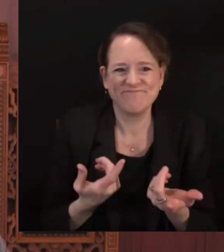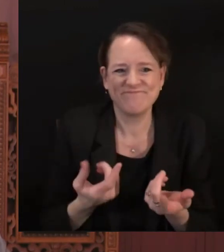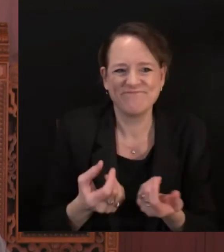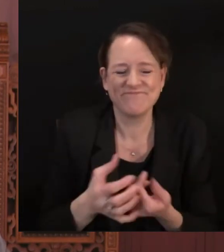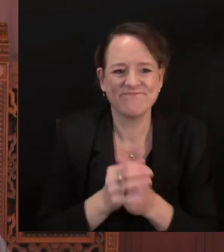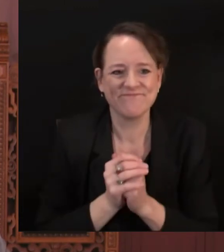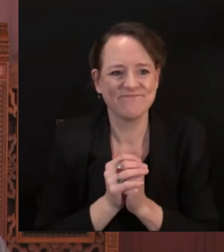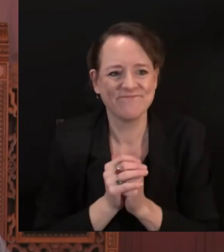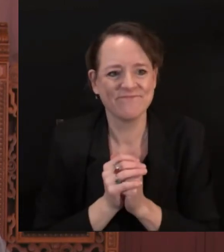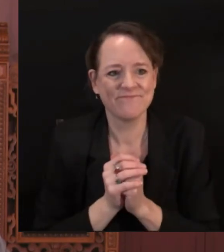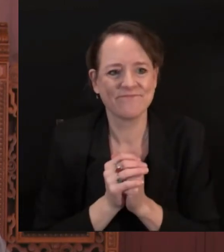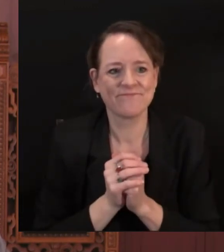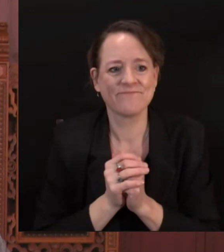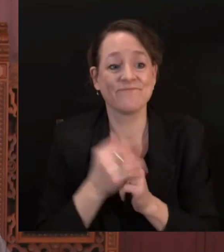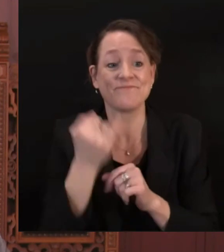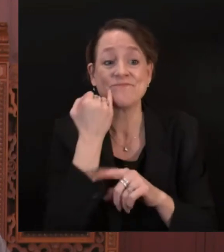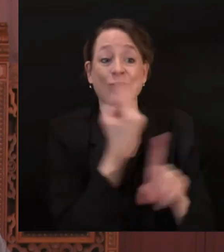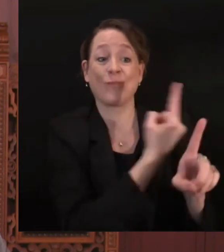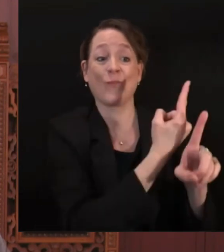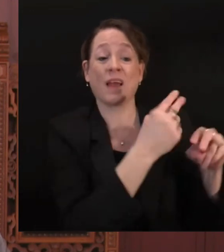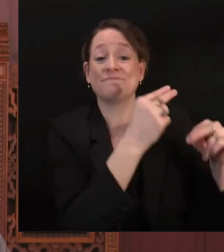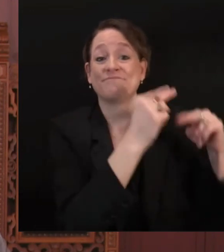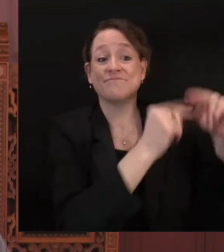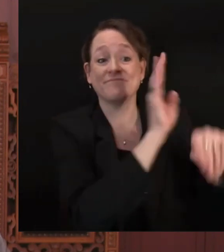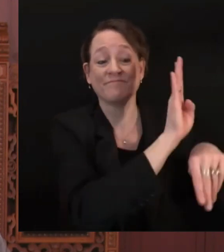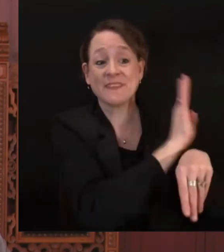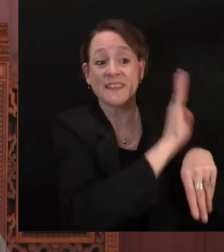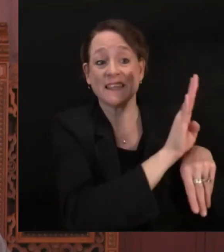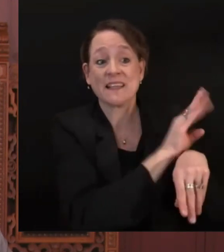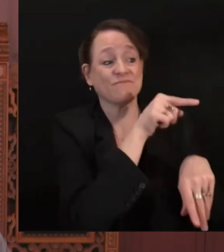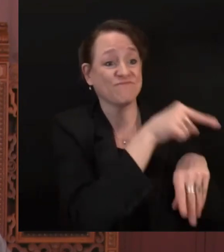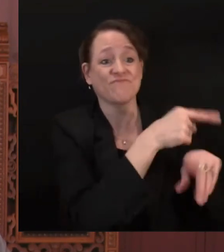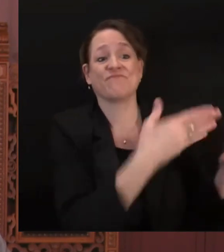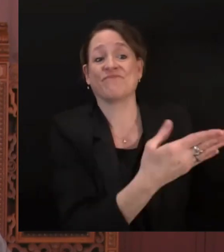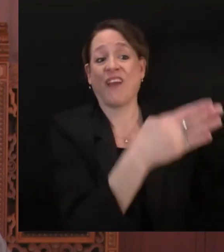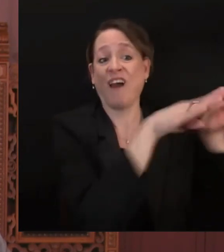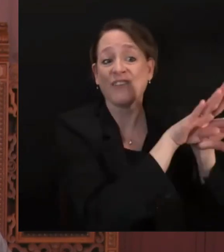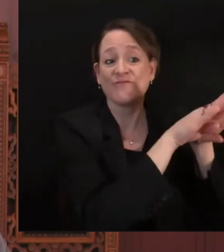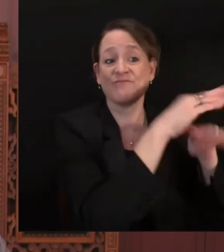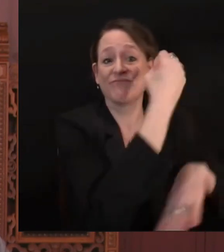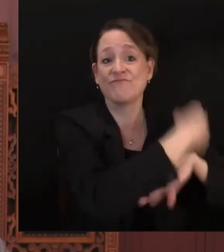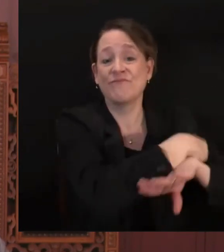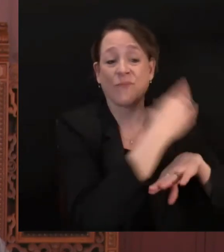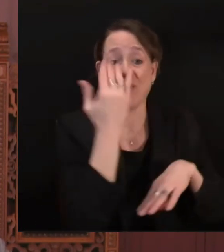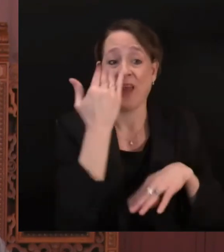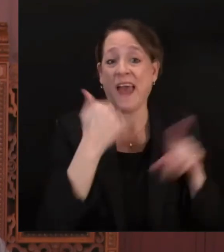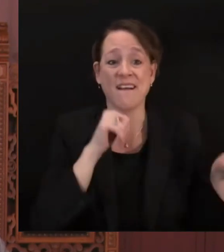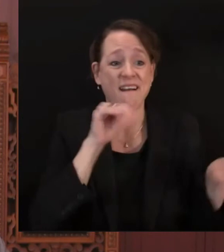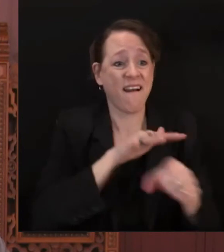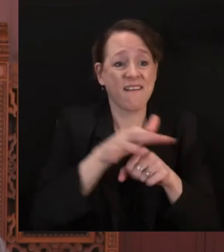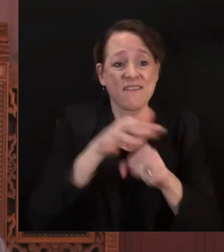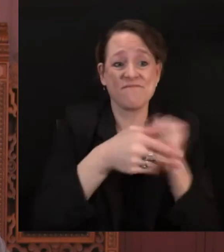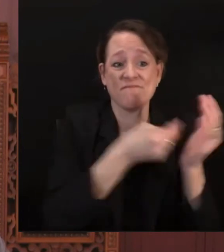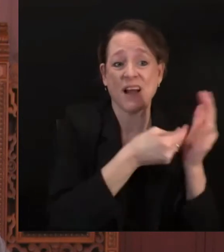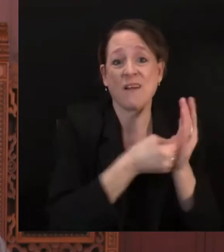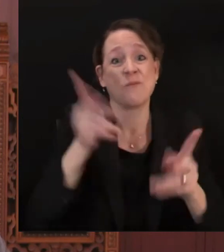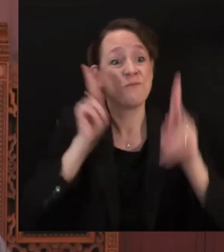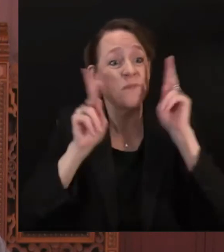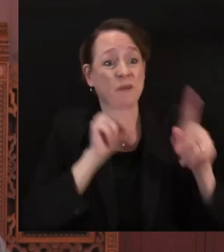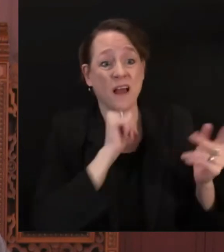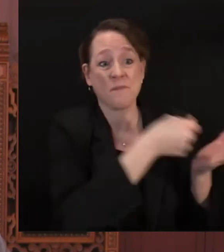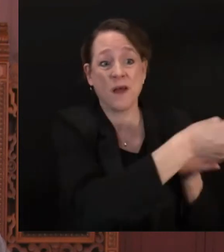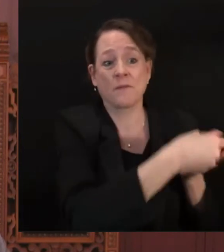because there's not enough economic activity that people want to spend money on going to a restaurant per se,